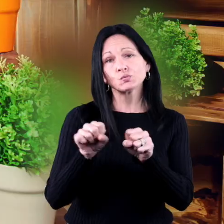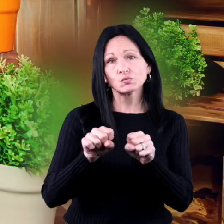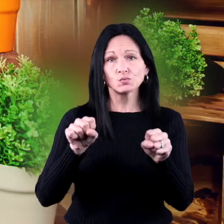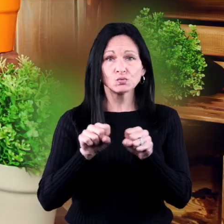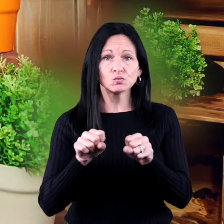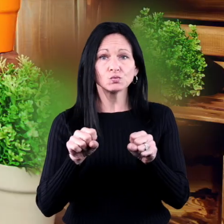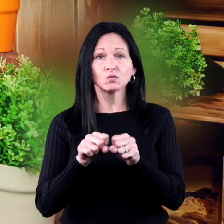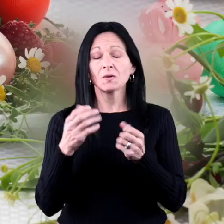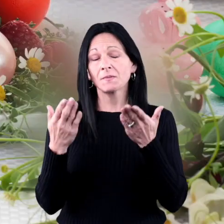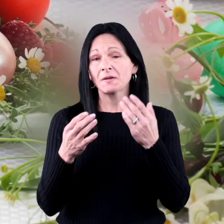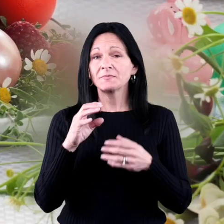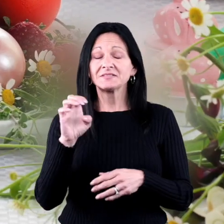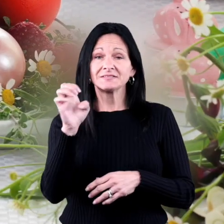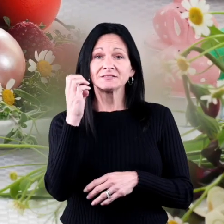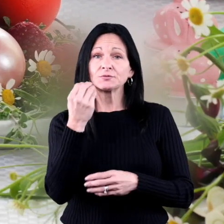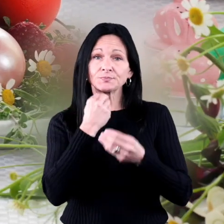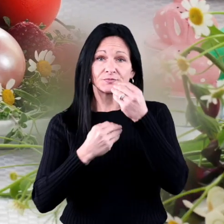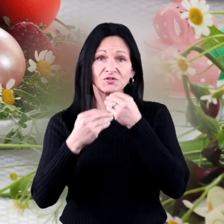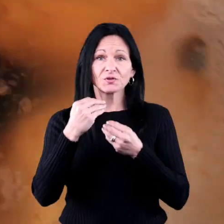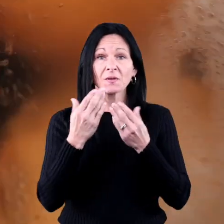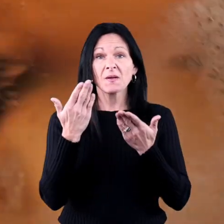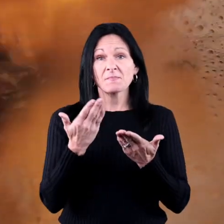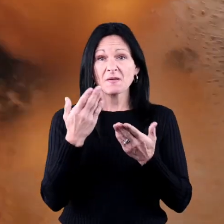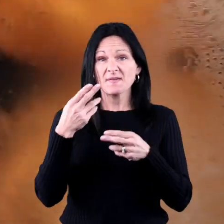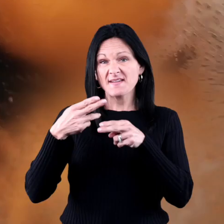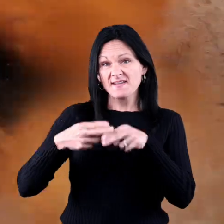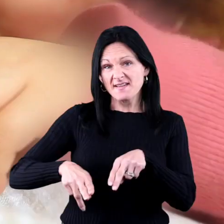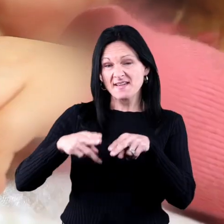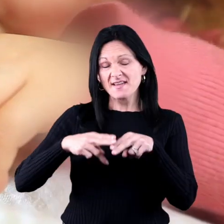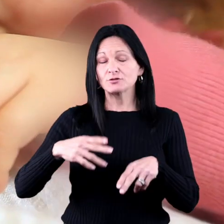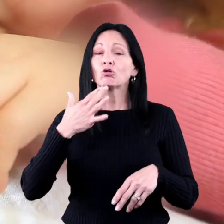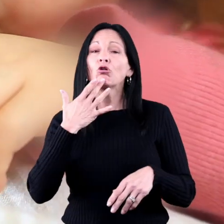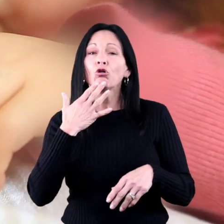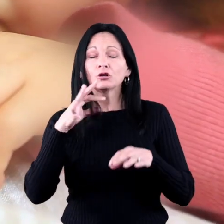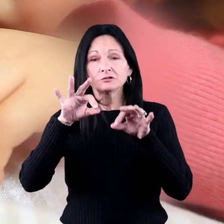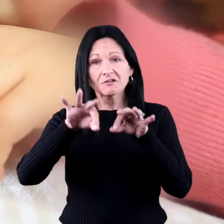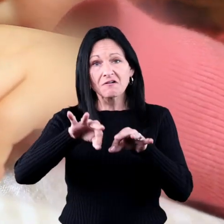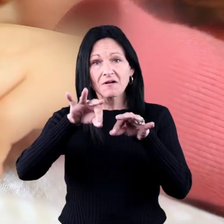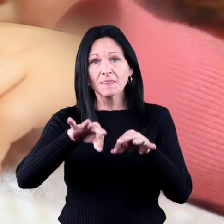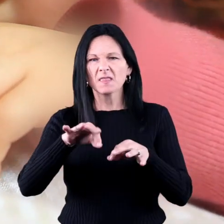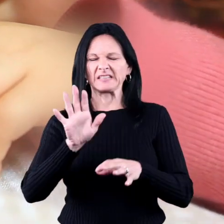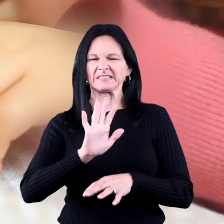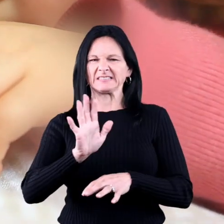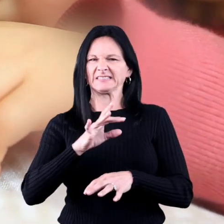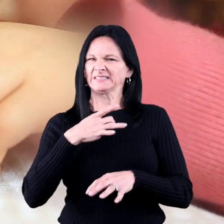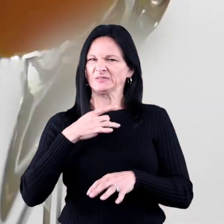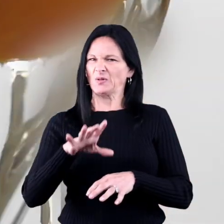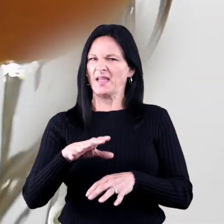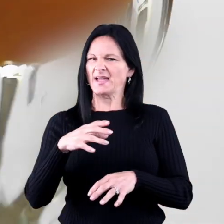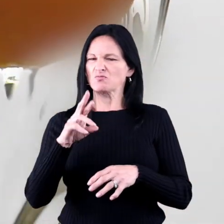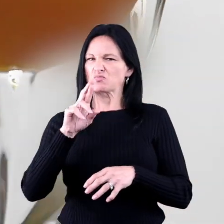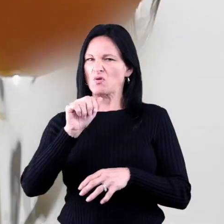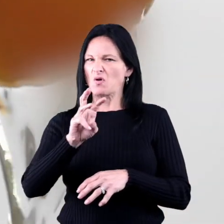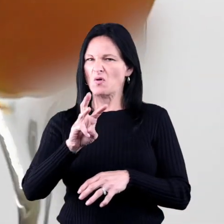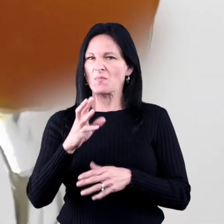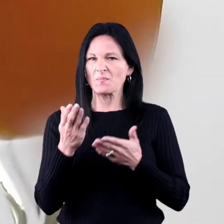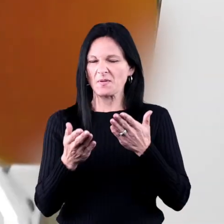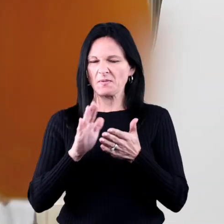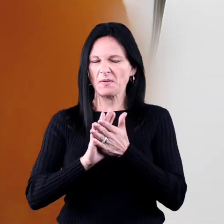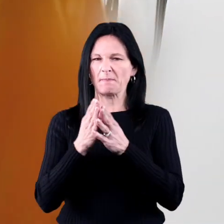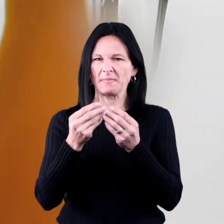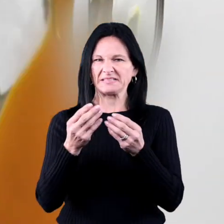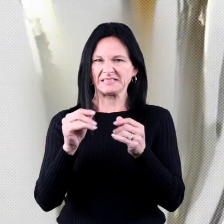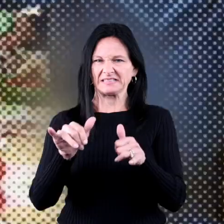dress, or shoes, or Easter dinner. And maybe it's coloring hard-boiled eggs. Don't color raw eggs. It could